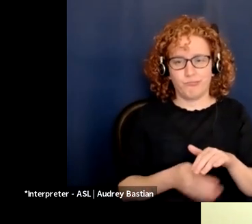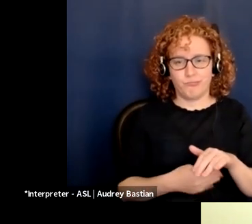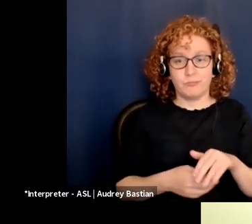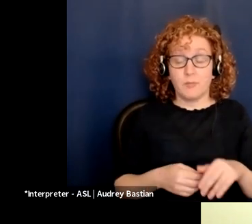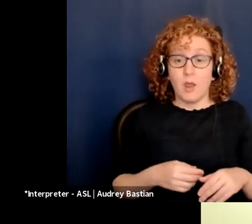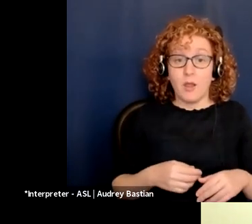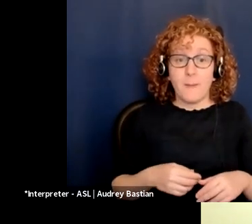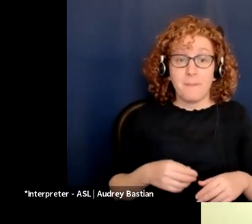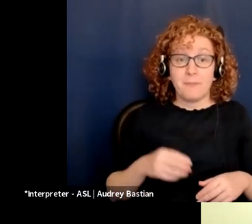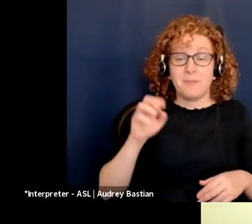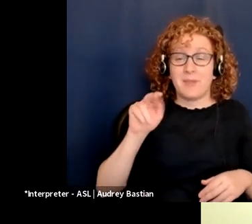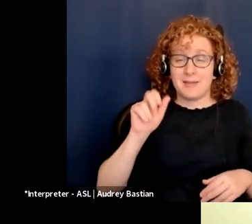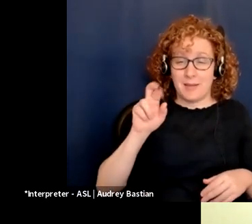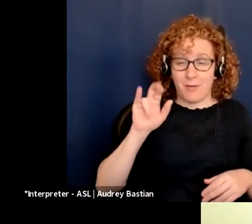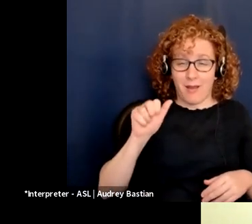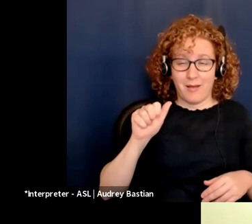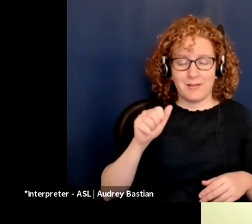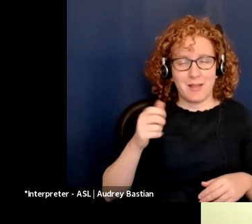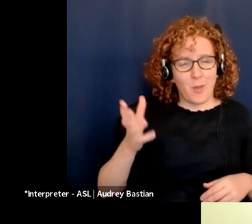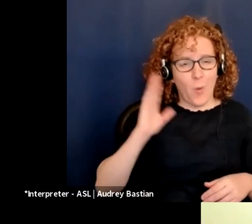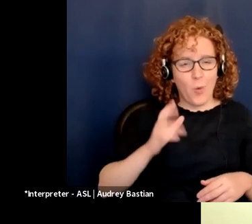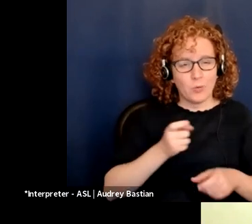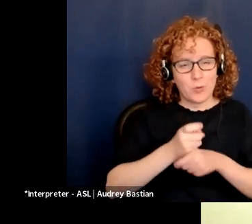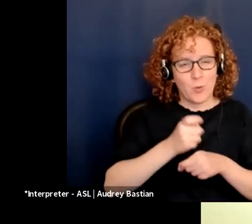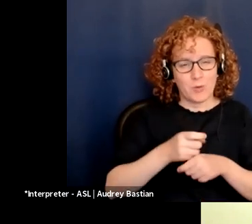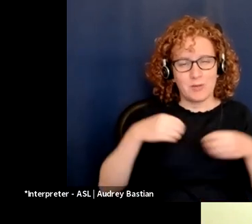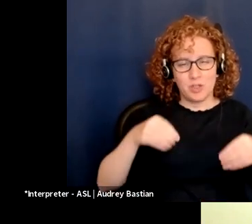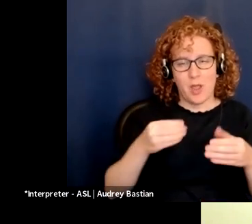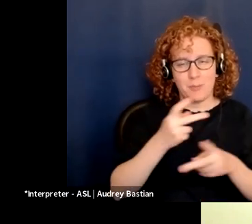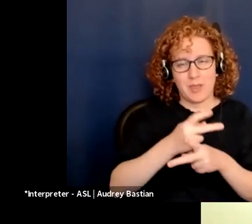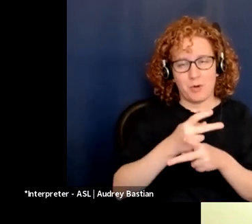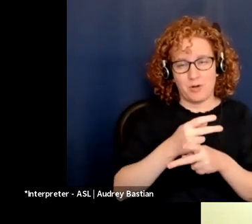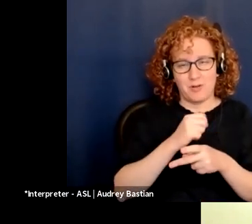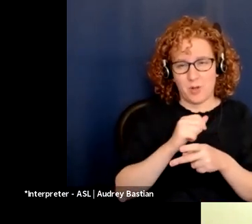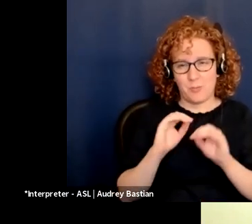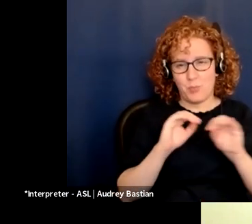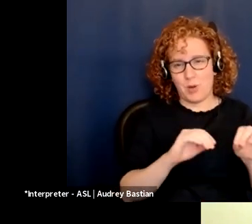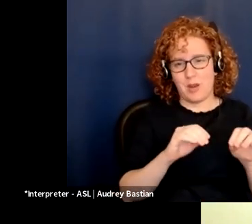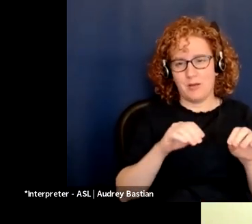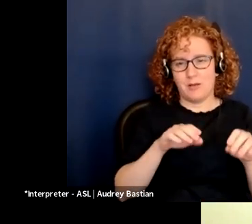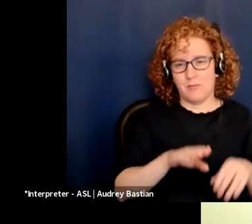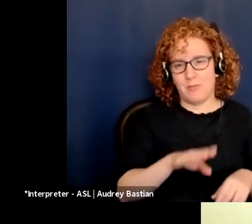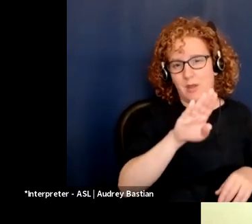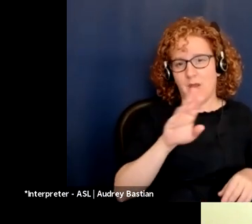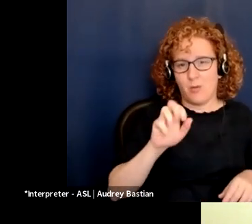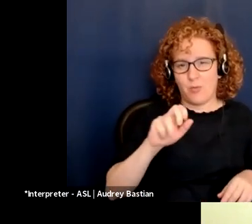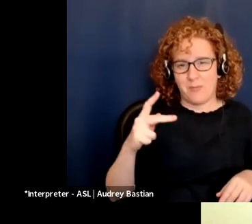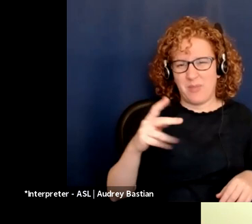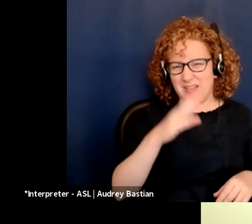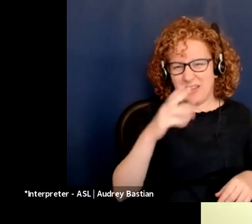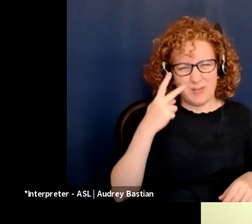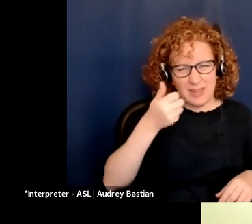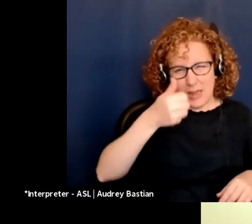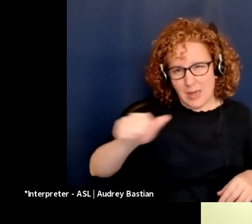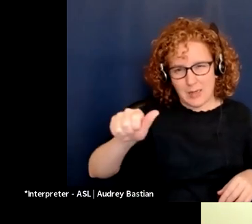It's like the old joke of the shopkeeper who won't put in a ramp because they never see any wheelchair users in their shop.